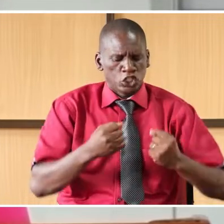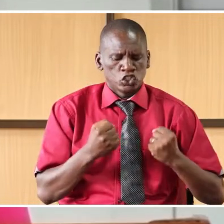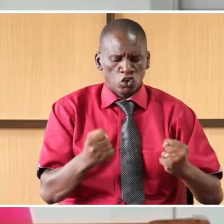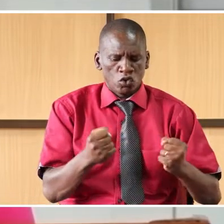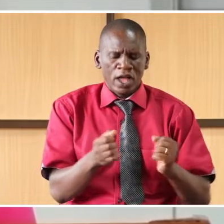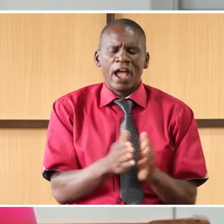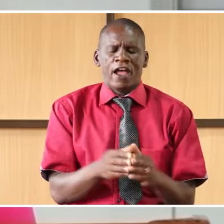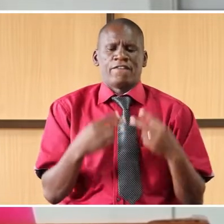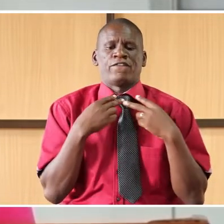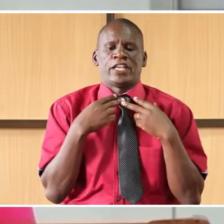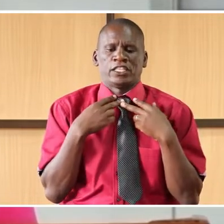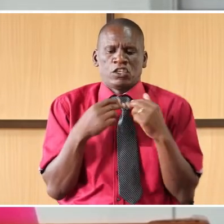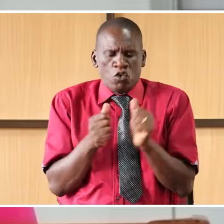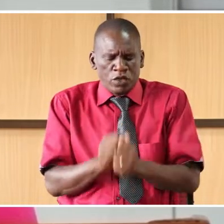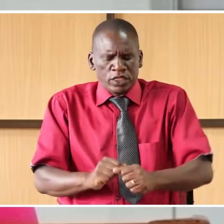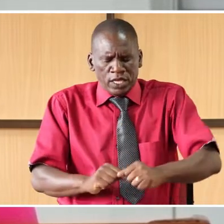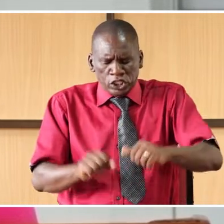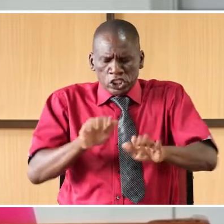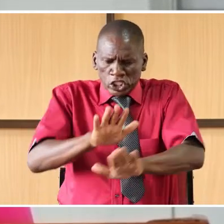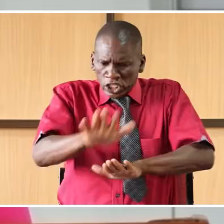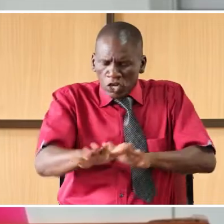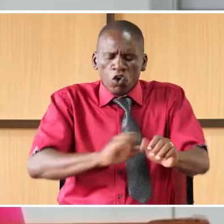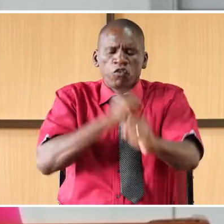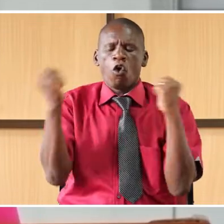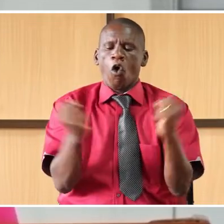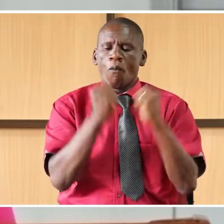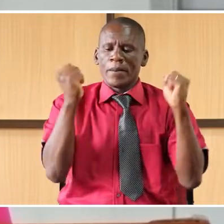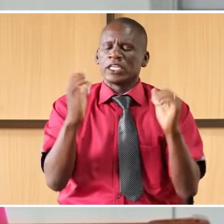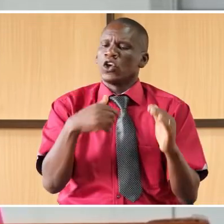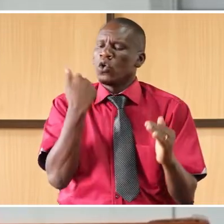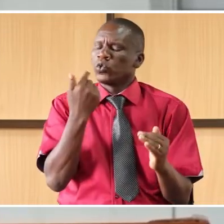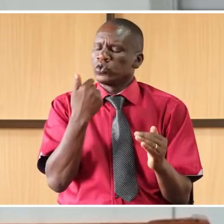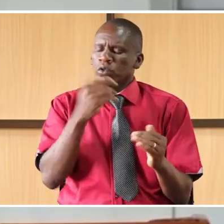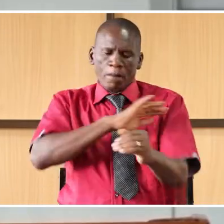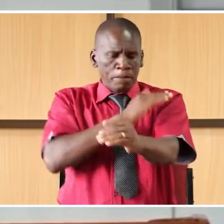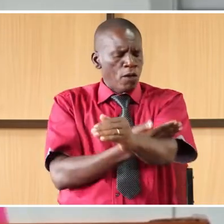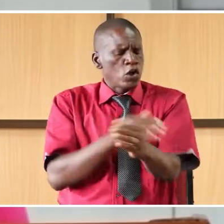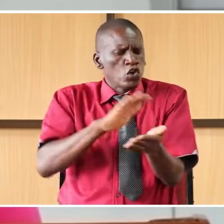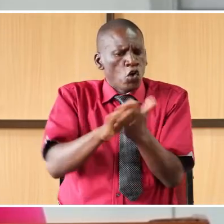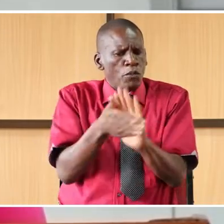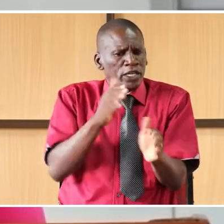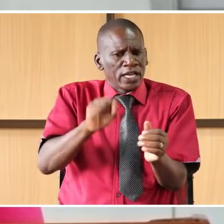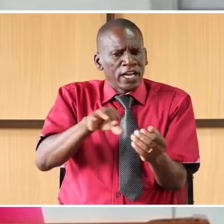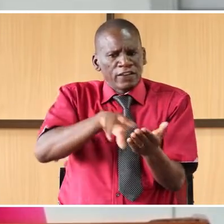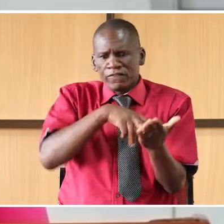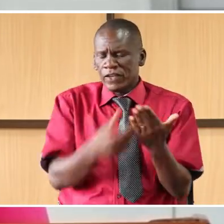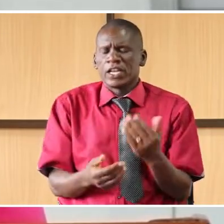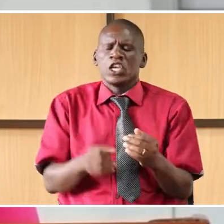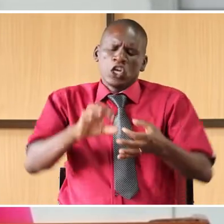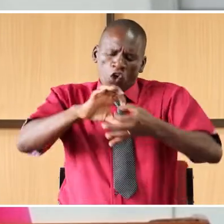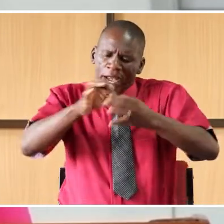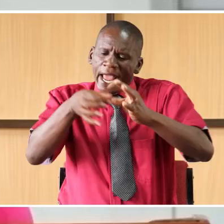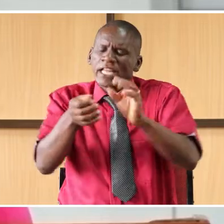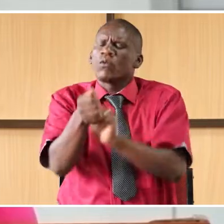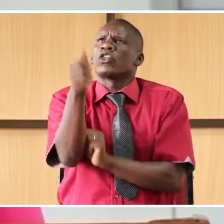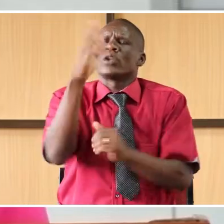stable and fixed under the shadow of the Almighty, whose power no foe can withstand. Again, in connection with